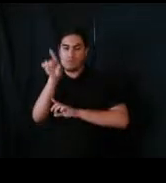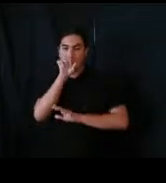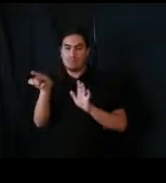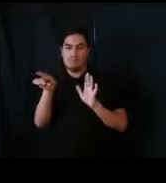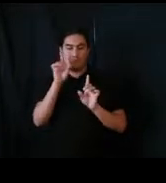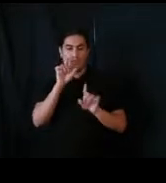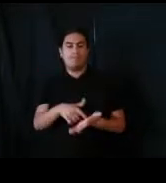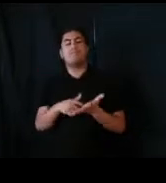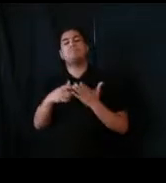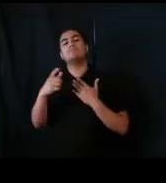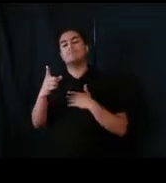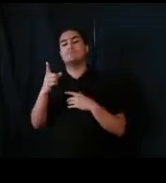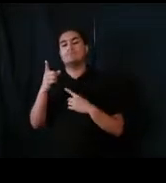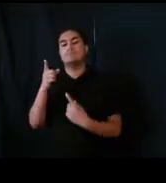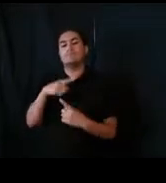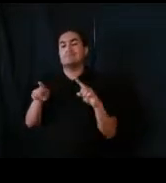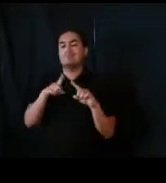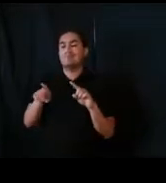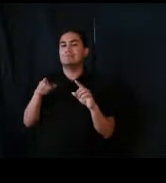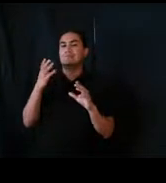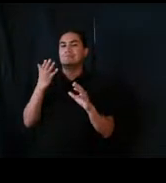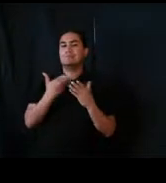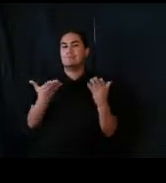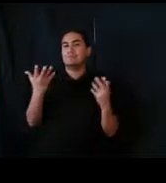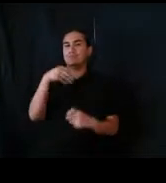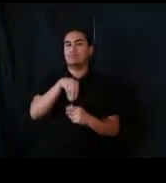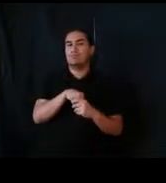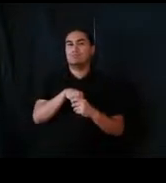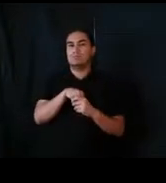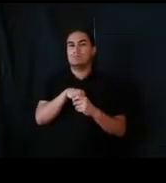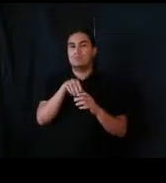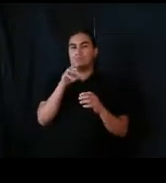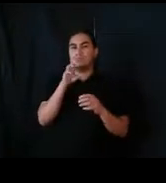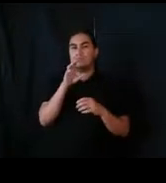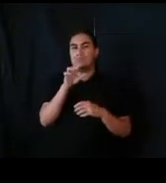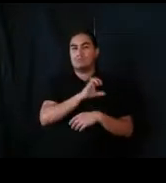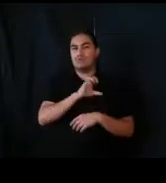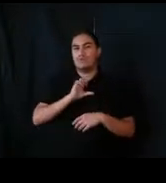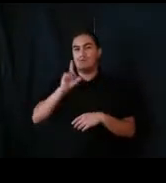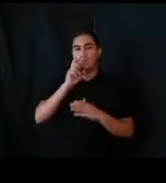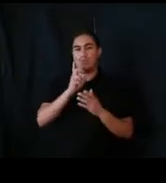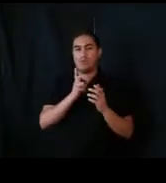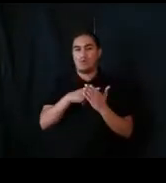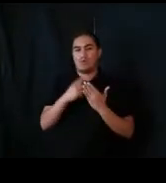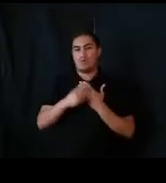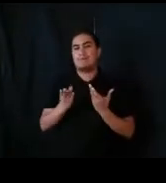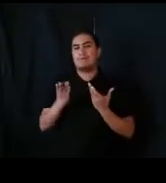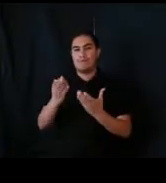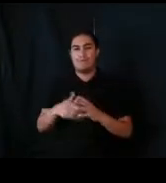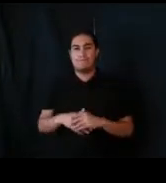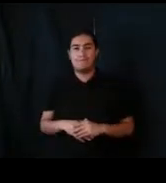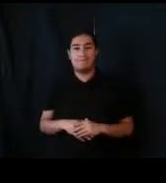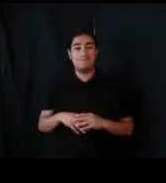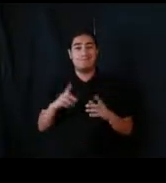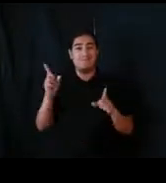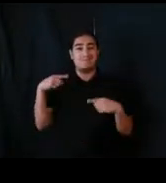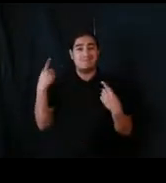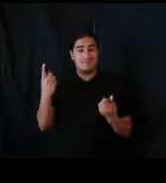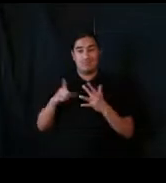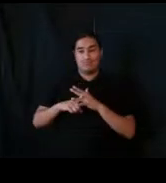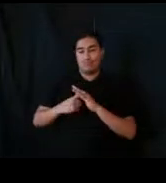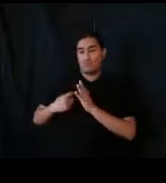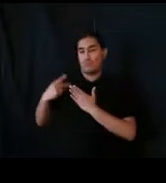incorporate stakeholder input and include commission procedures for programming and project delivery since the inception of the program the solutions